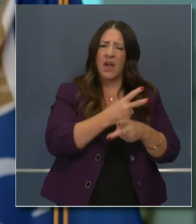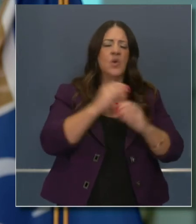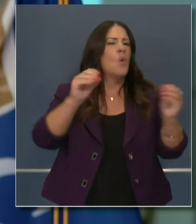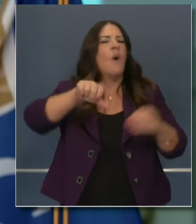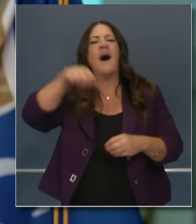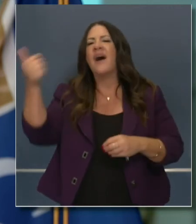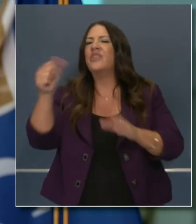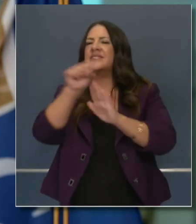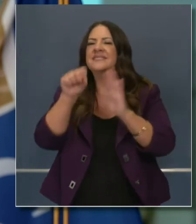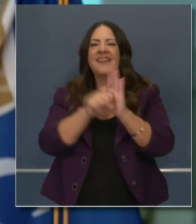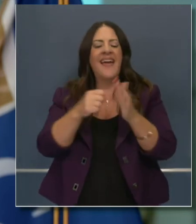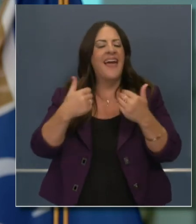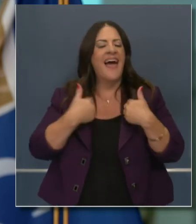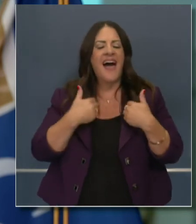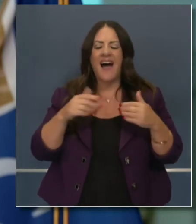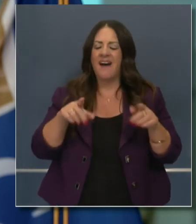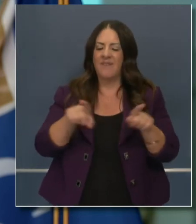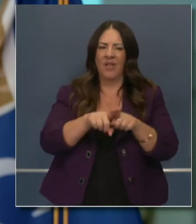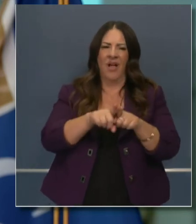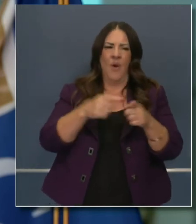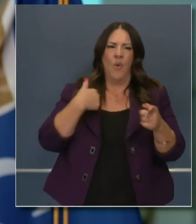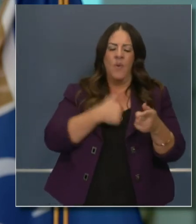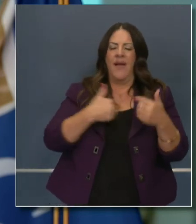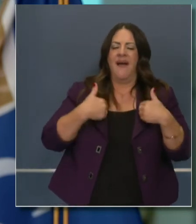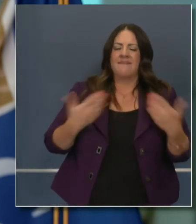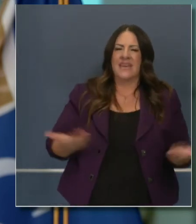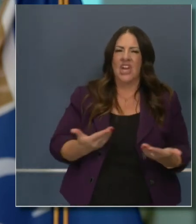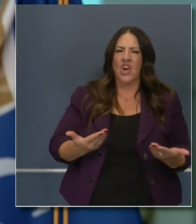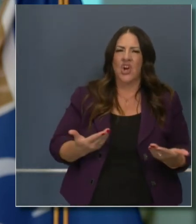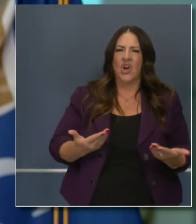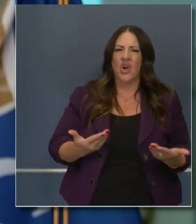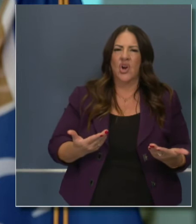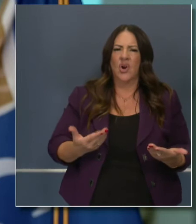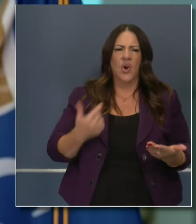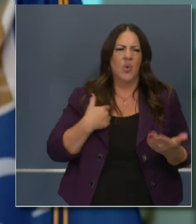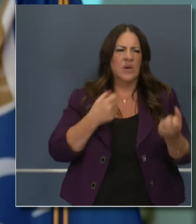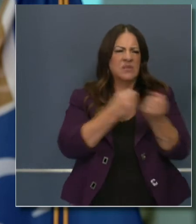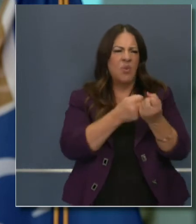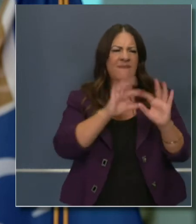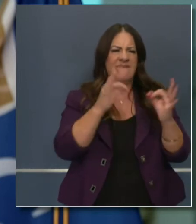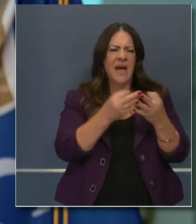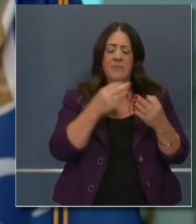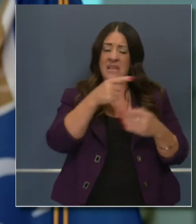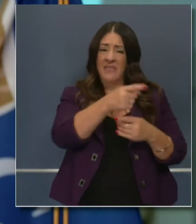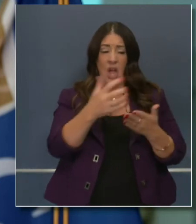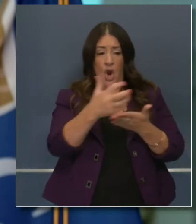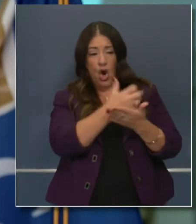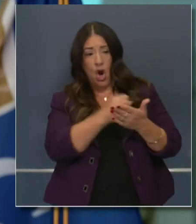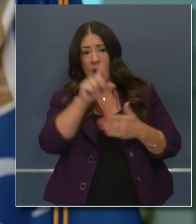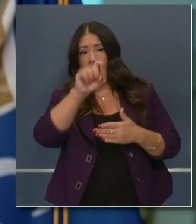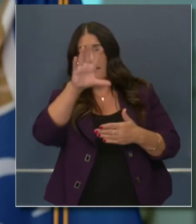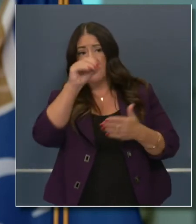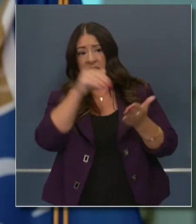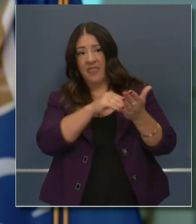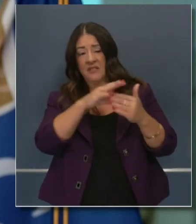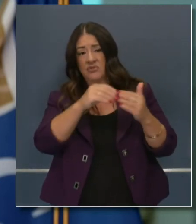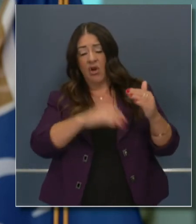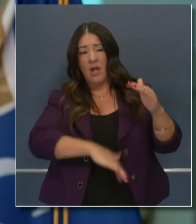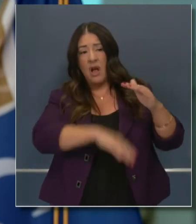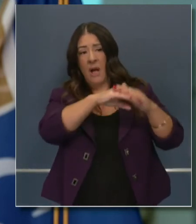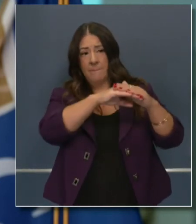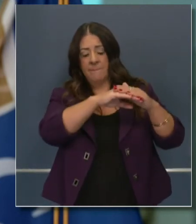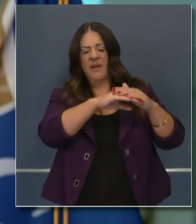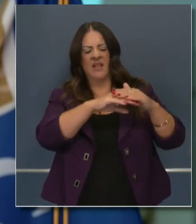America that has advanced more support for middle-class families earning up to about $150,000 a year in offsetting